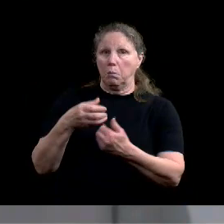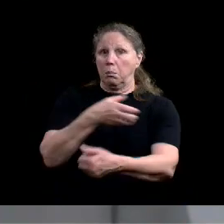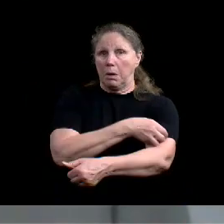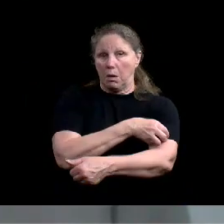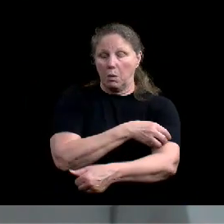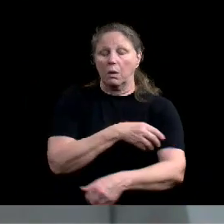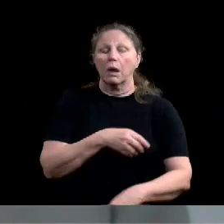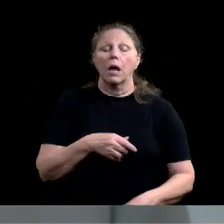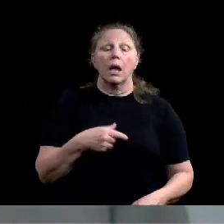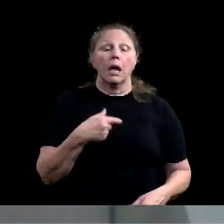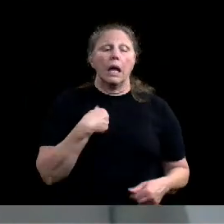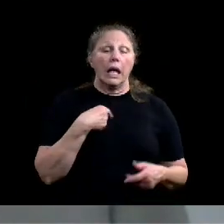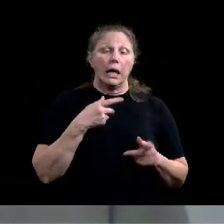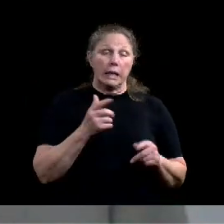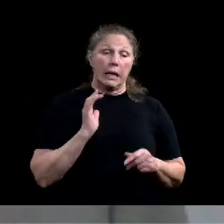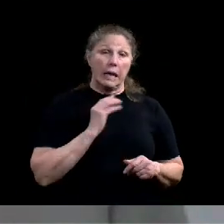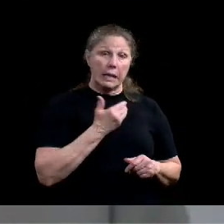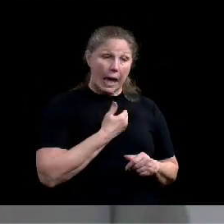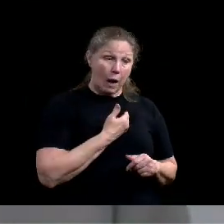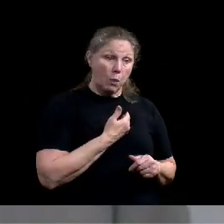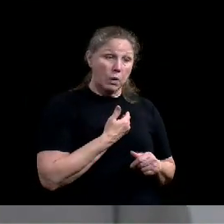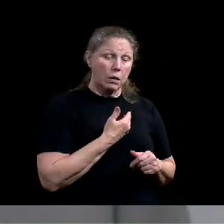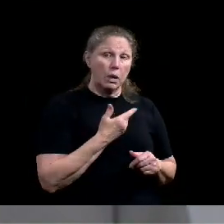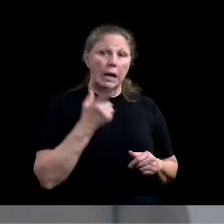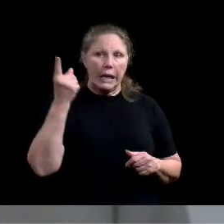And so I think we'll be seeing,